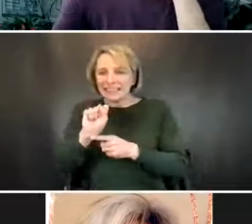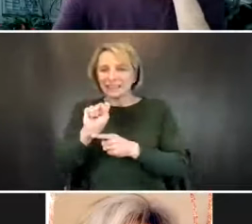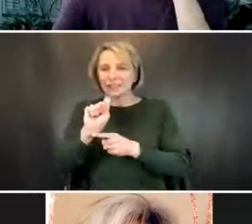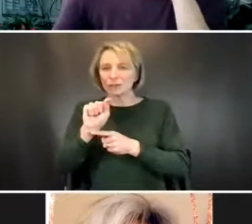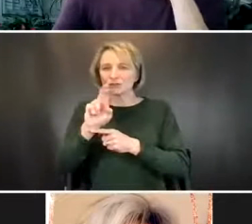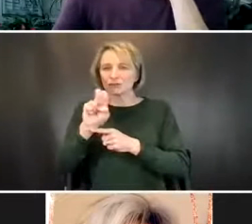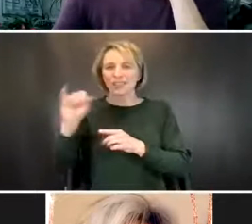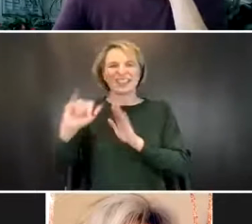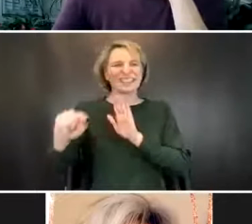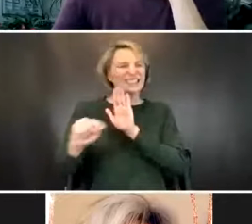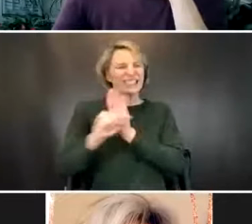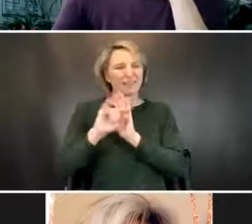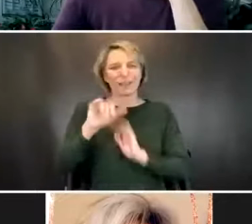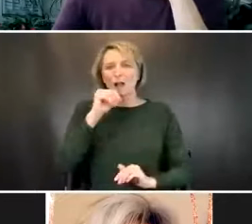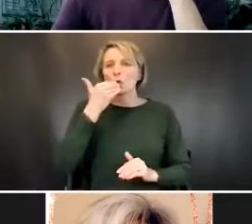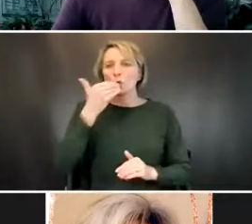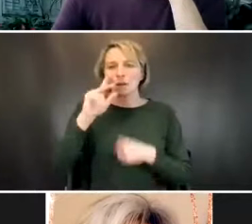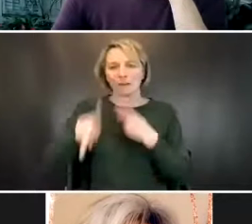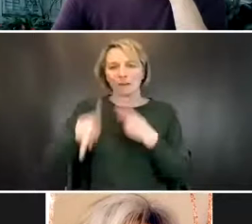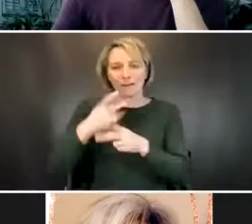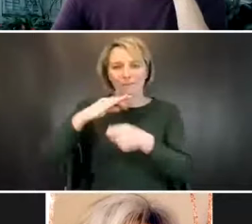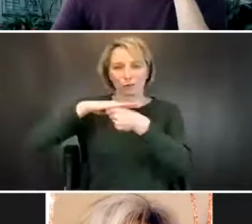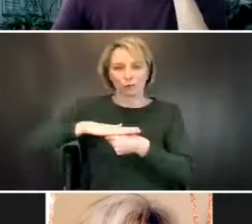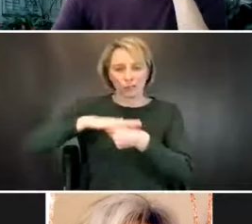other examples?